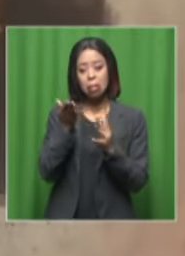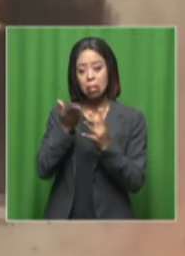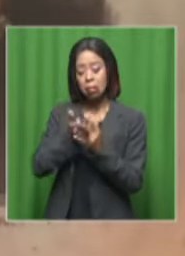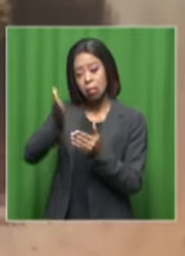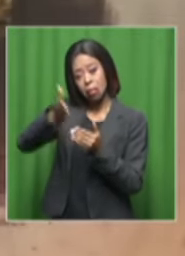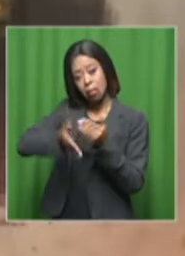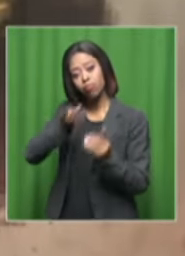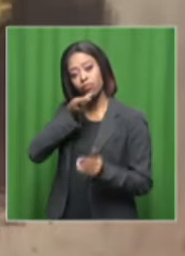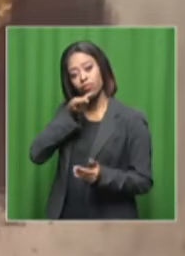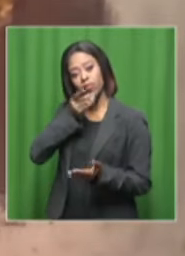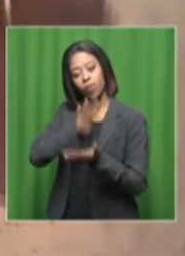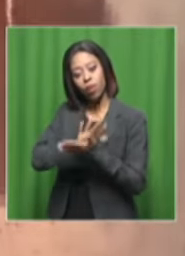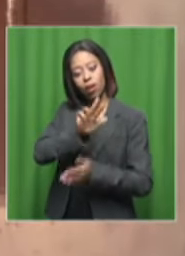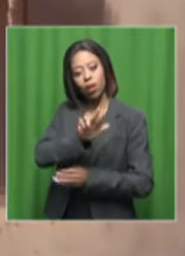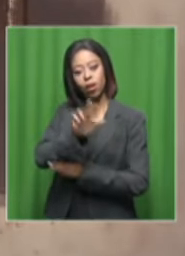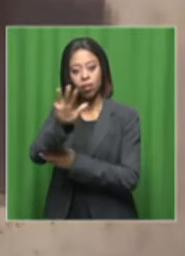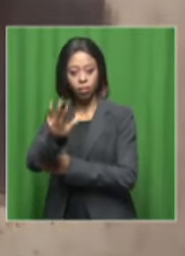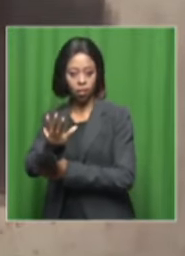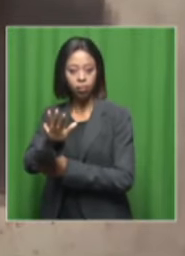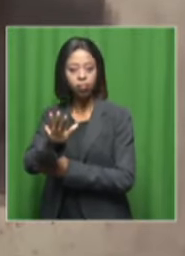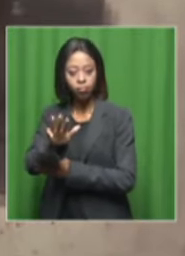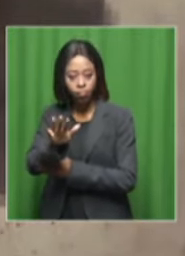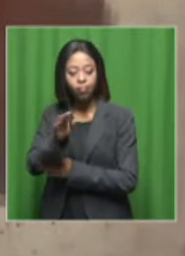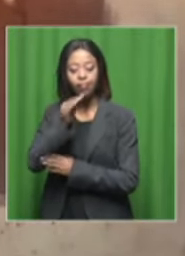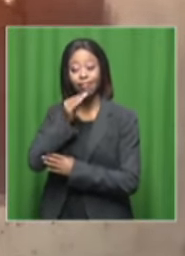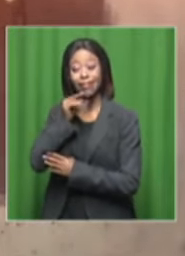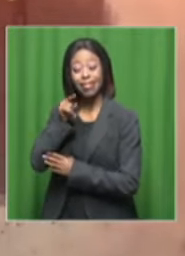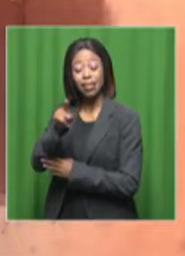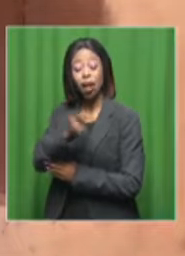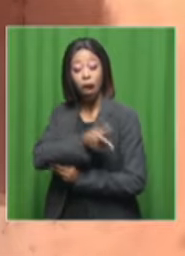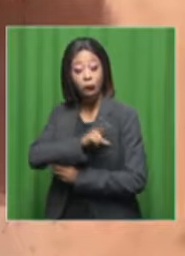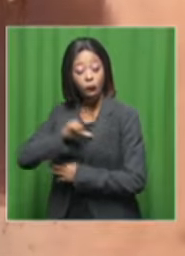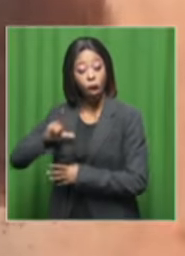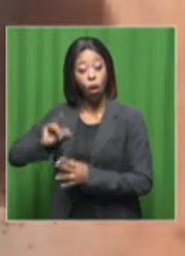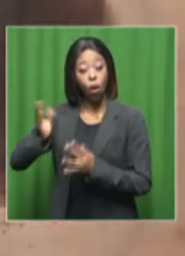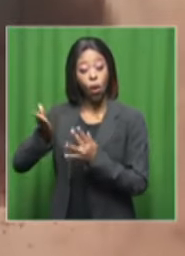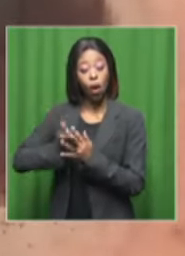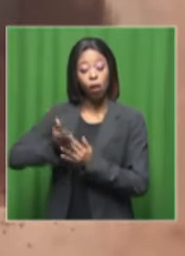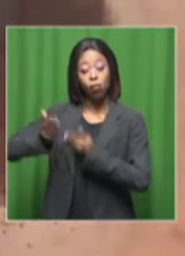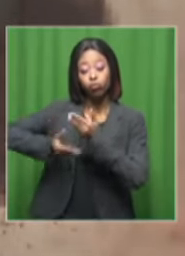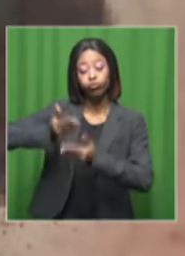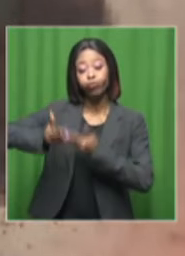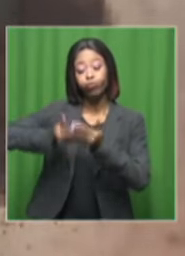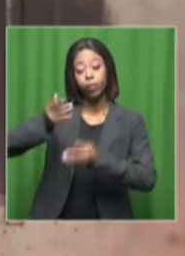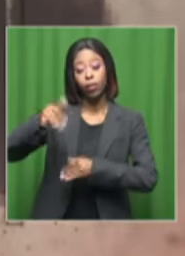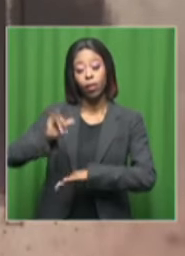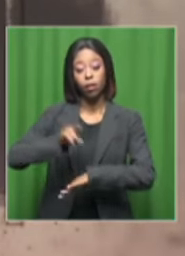December 1989, effectively making it one of the longest trials at the time.